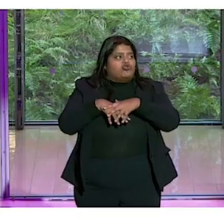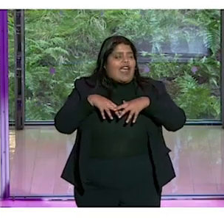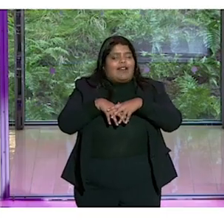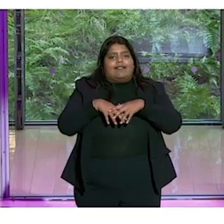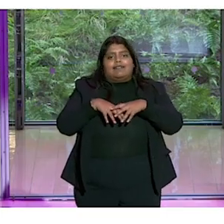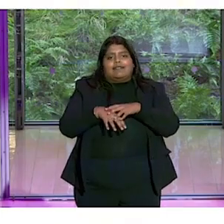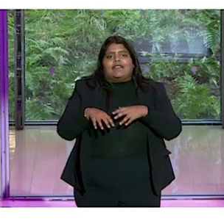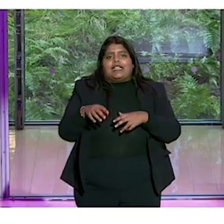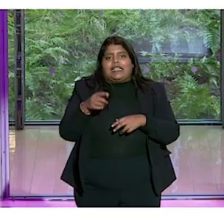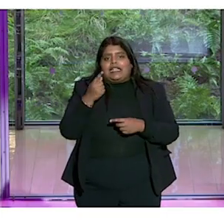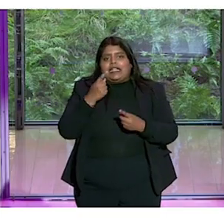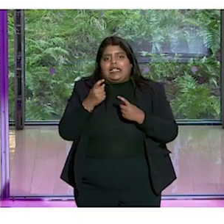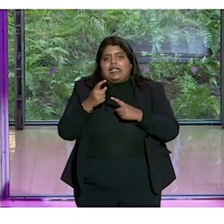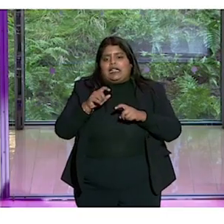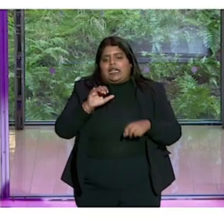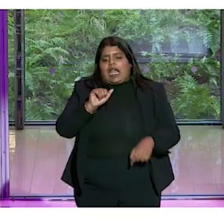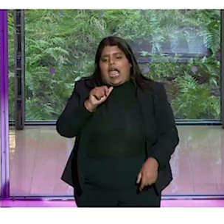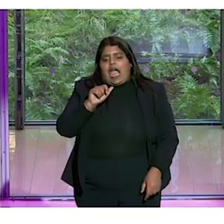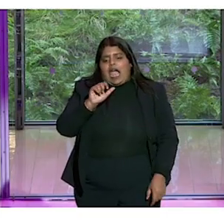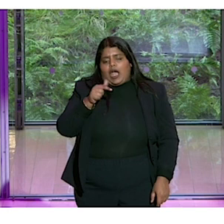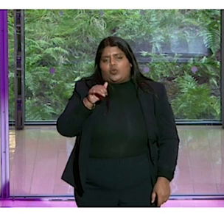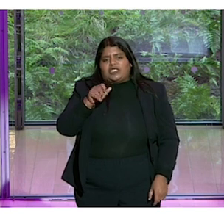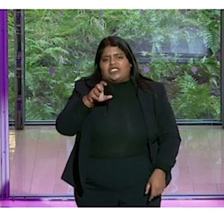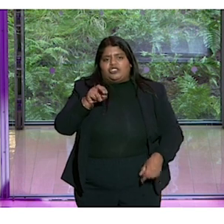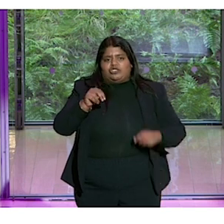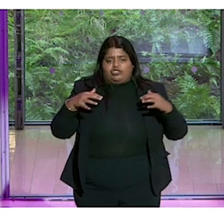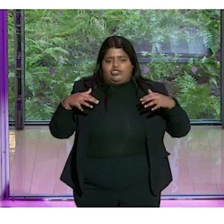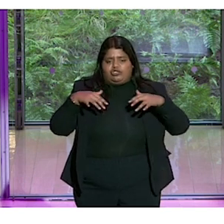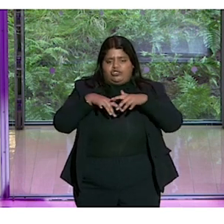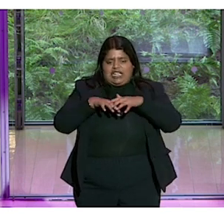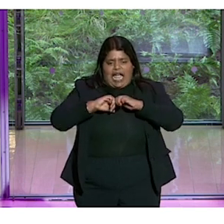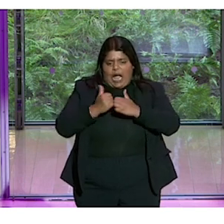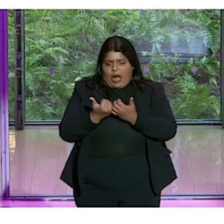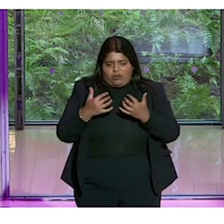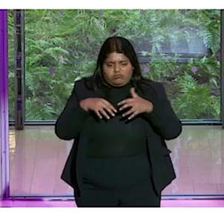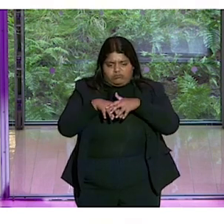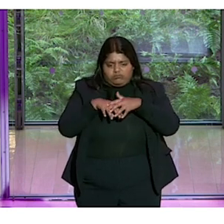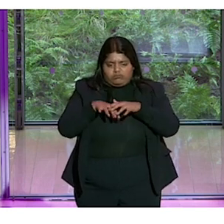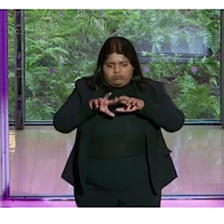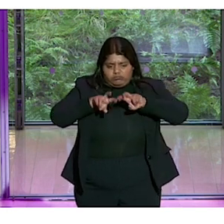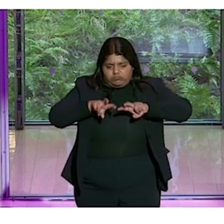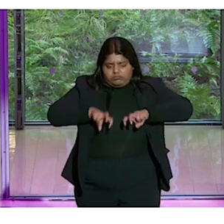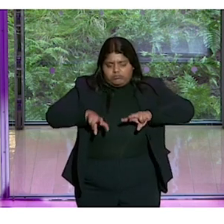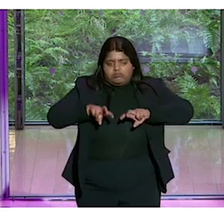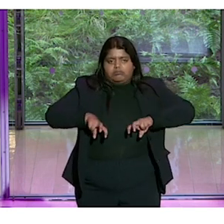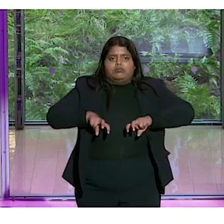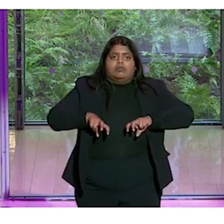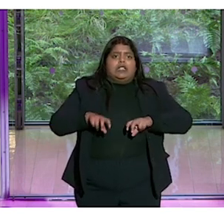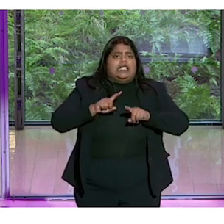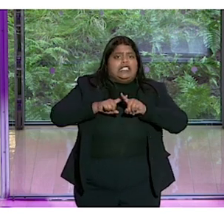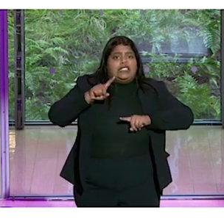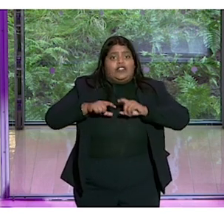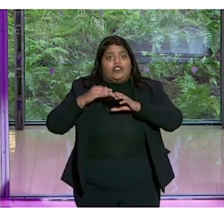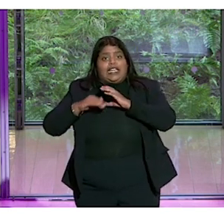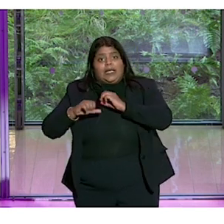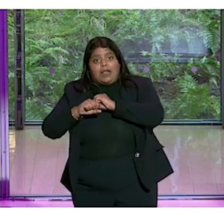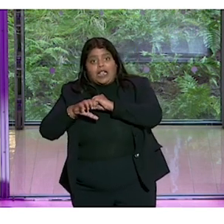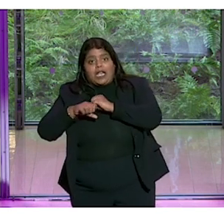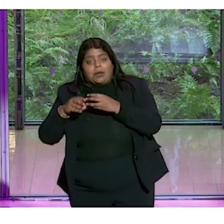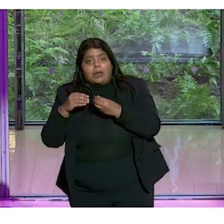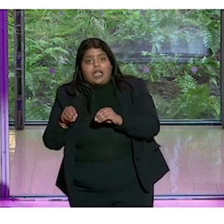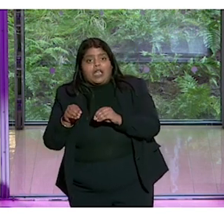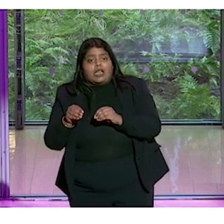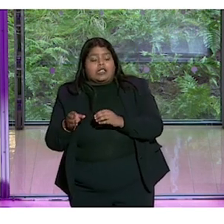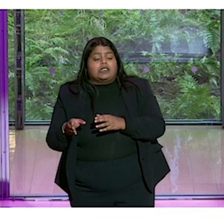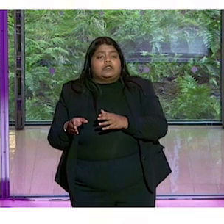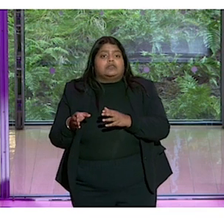how people are clicking through our various email campaigns. There are various email campaigns in our session